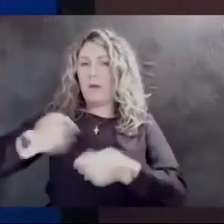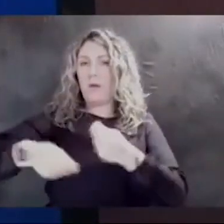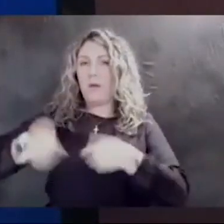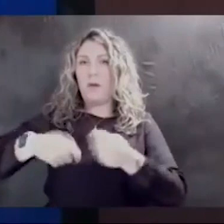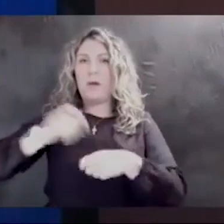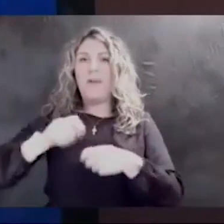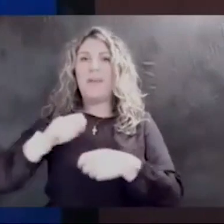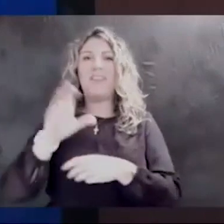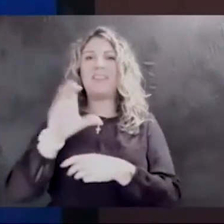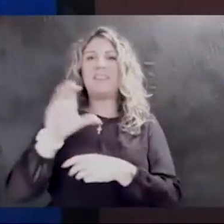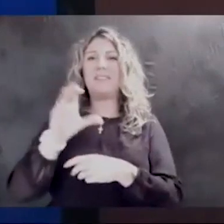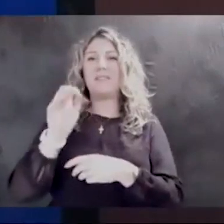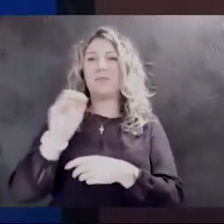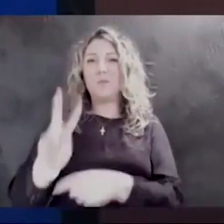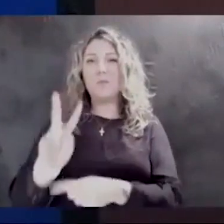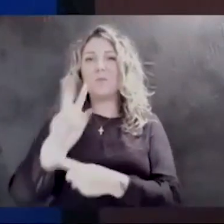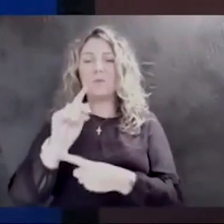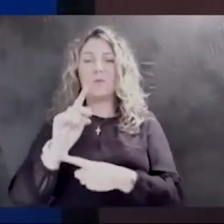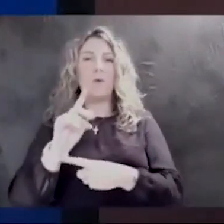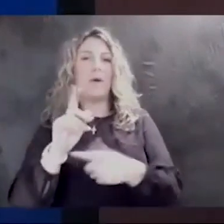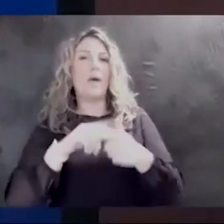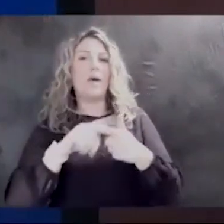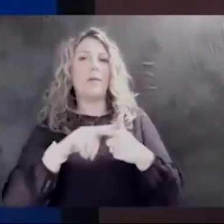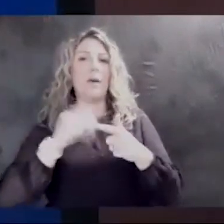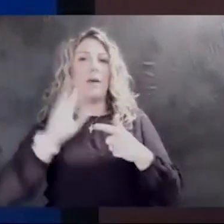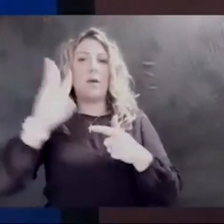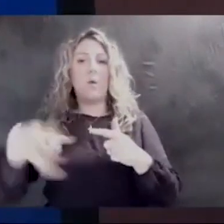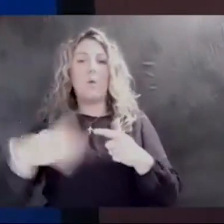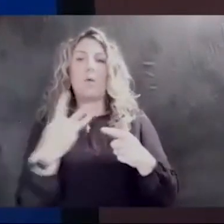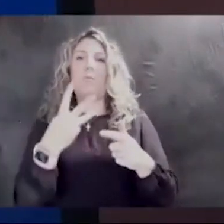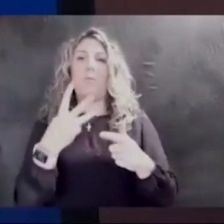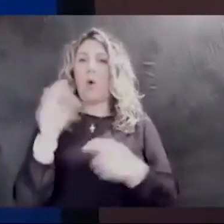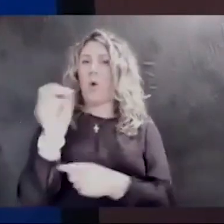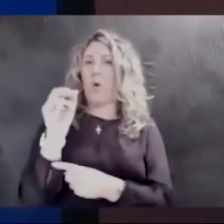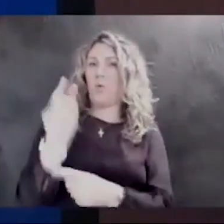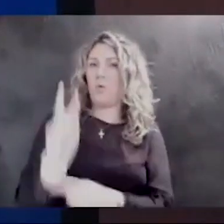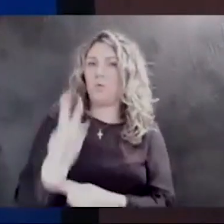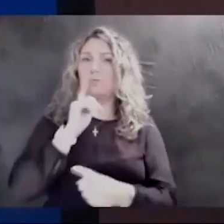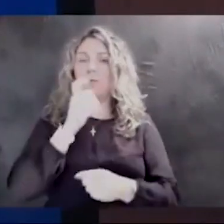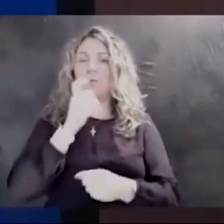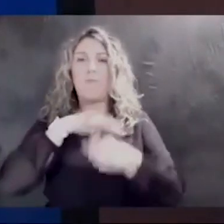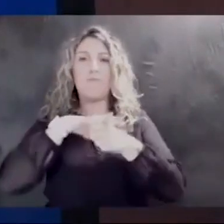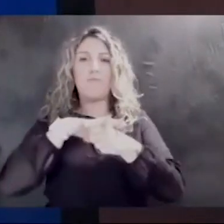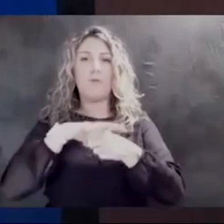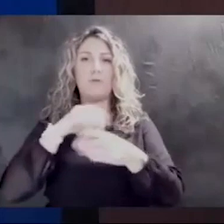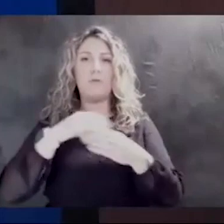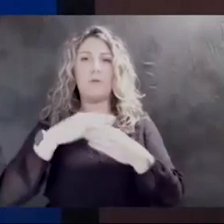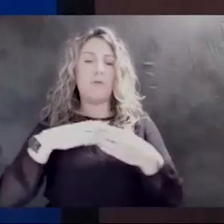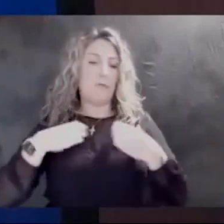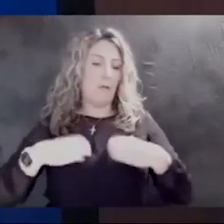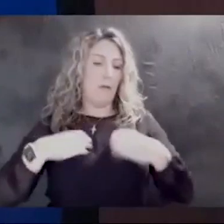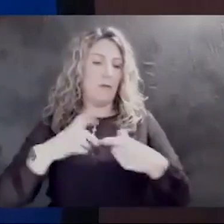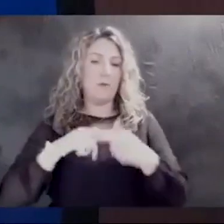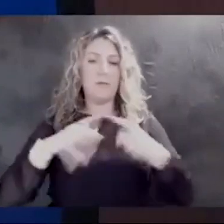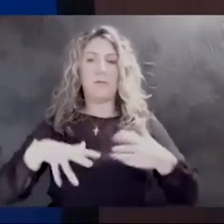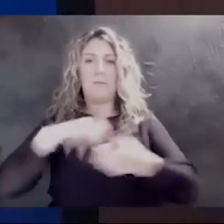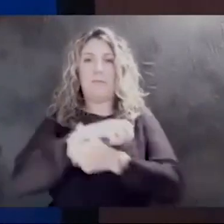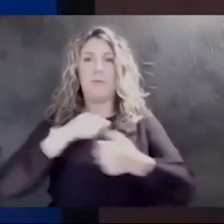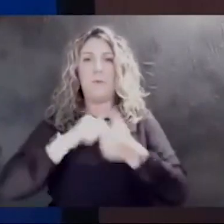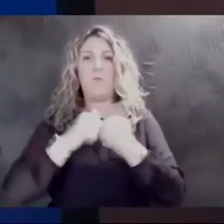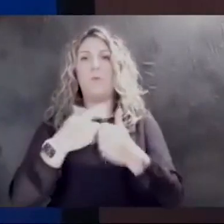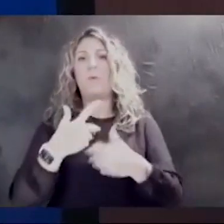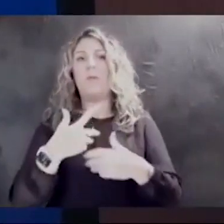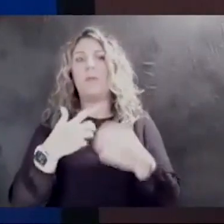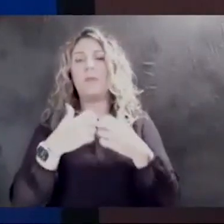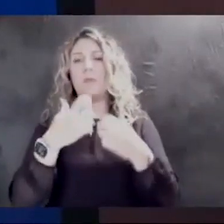breathing, and put back in oxygen so we don't put so much pressure in your lungs, we end up tearing up the lungs with a ventilator. So ECMO is for the sickest